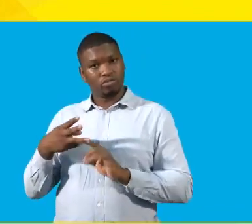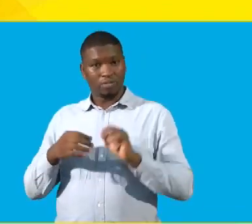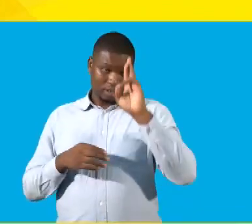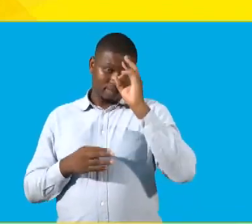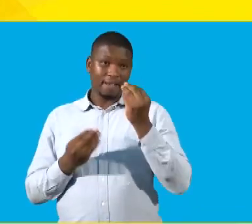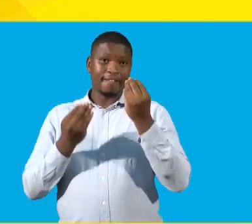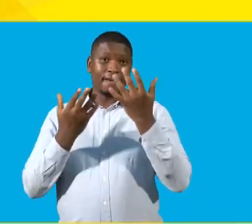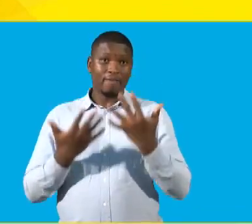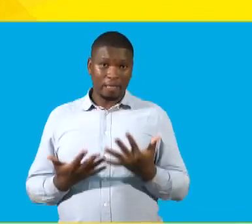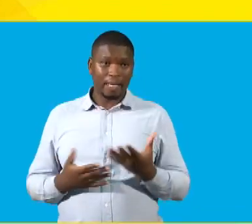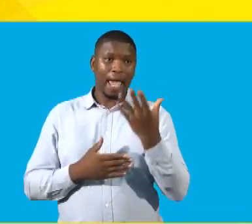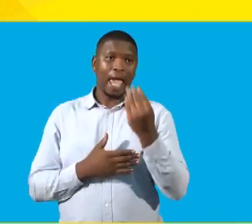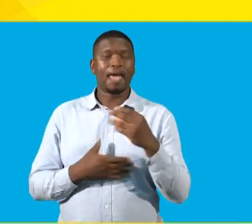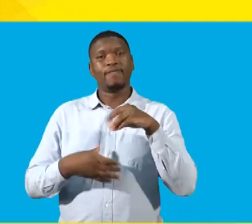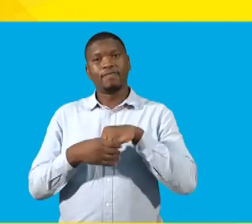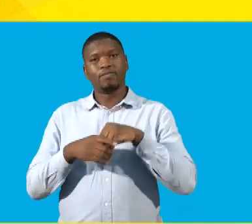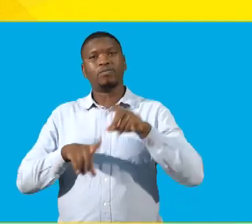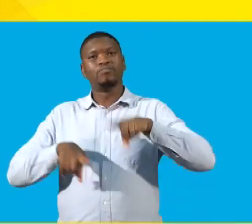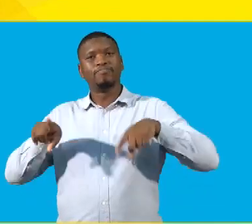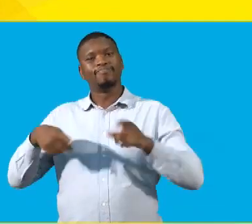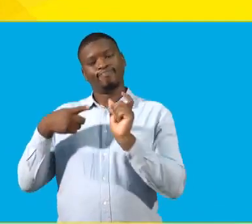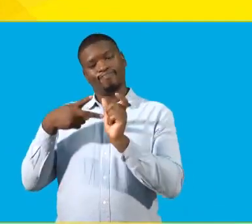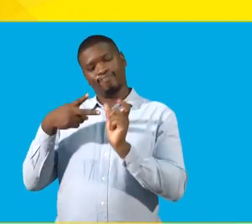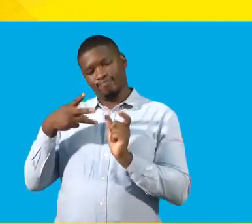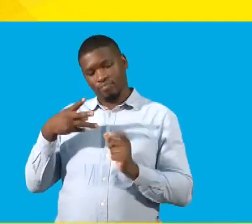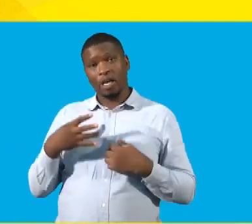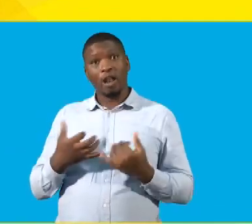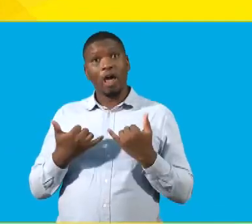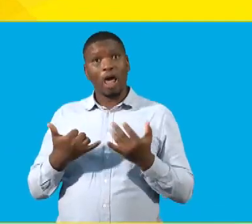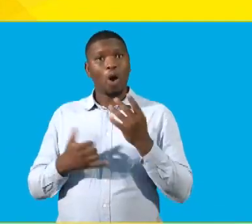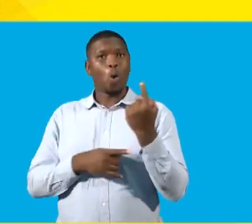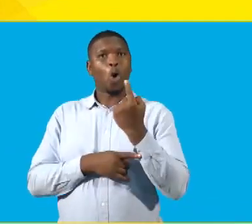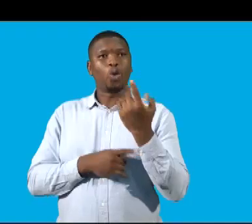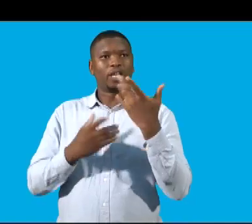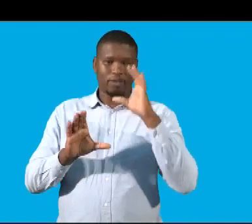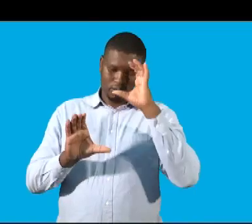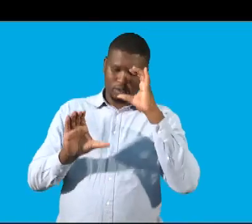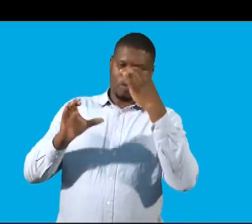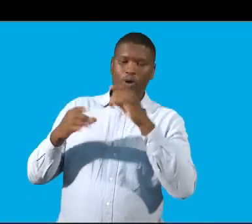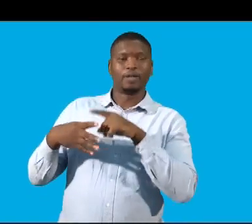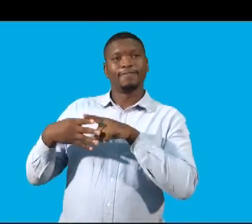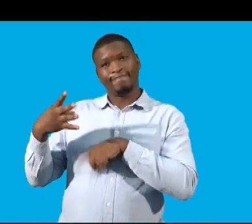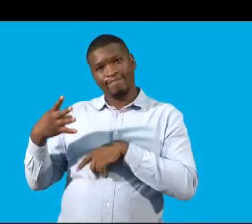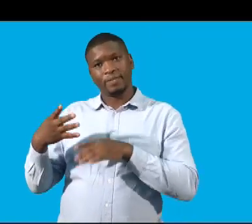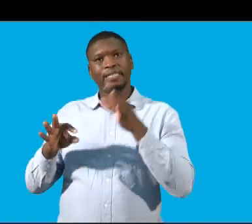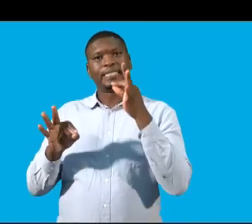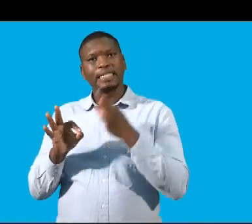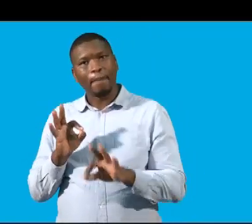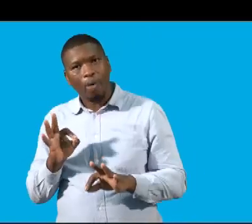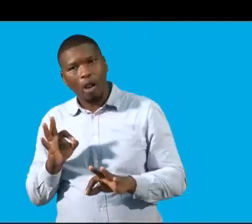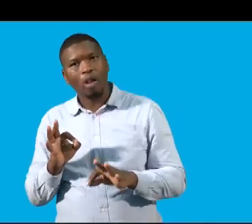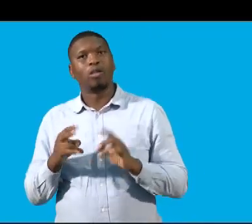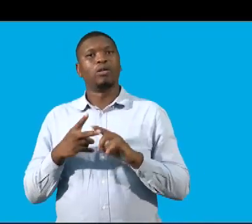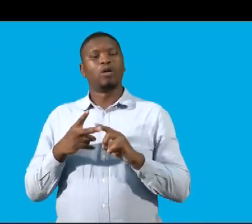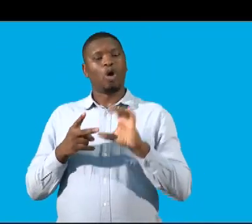Now remember, financial mathematics does have more concepts, but in this lesson, we were only able to focus on the simple